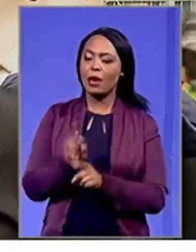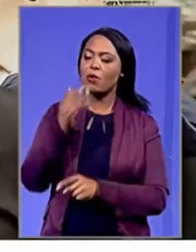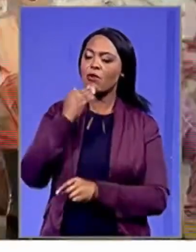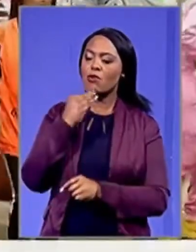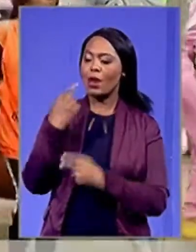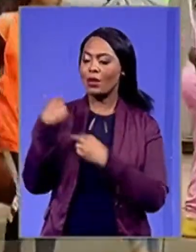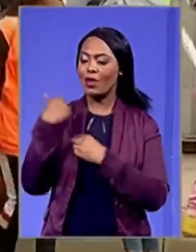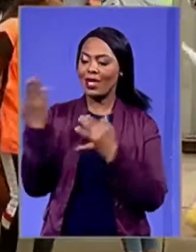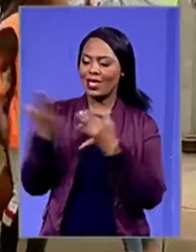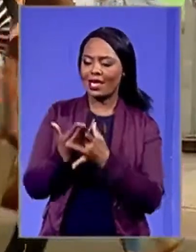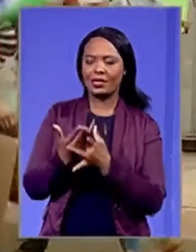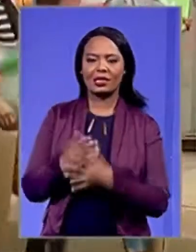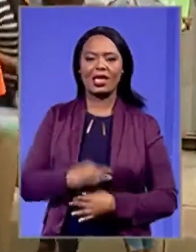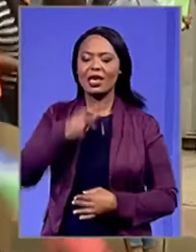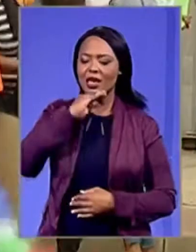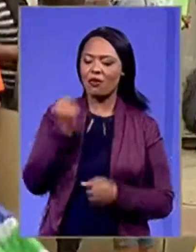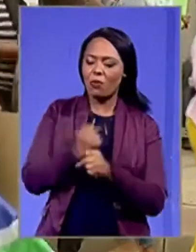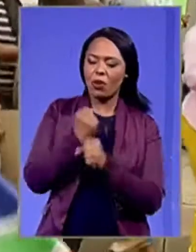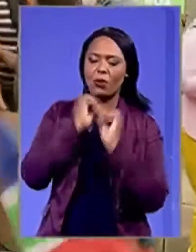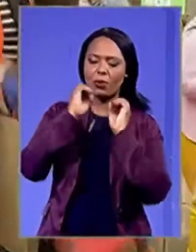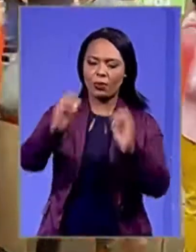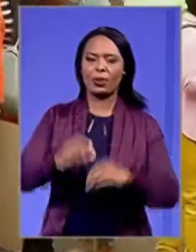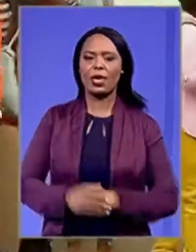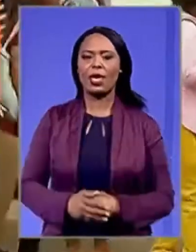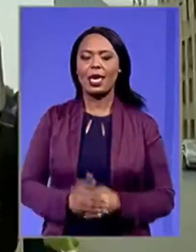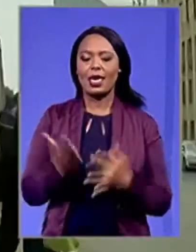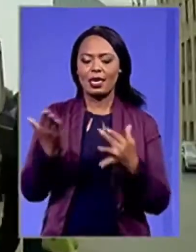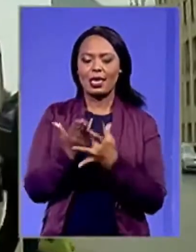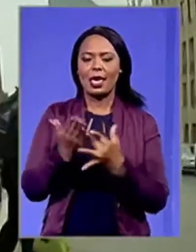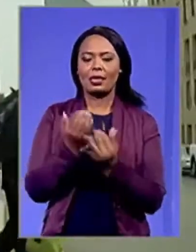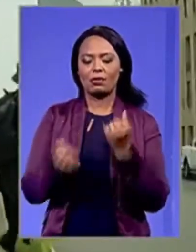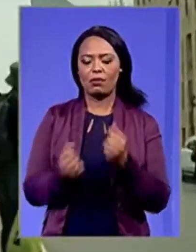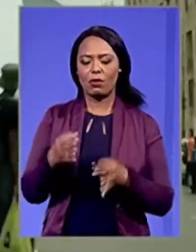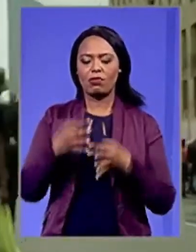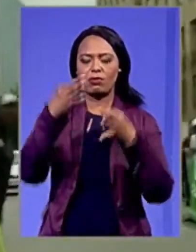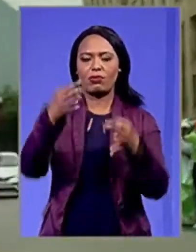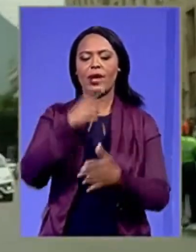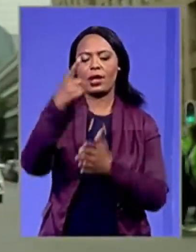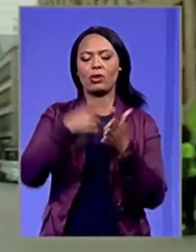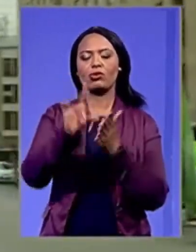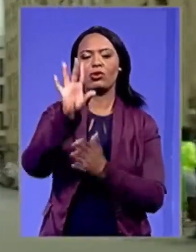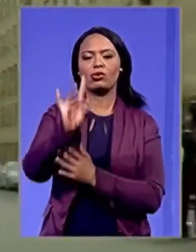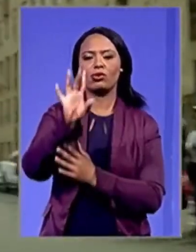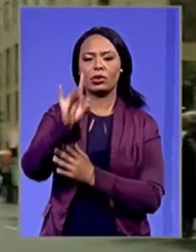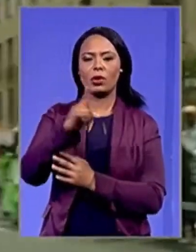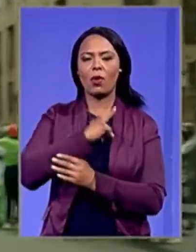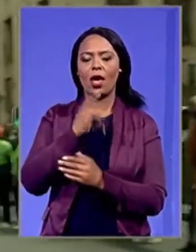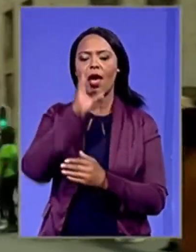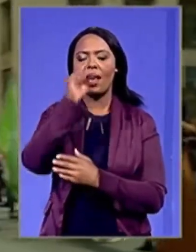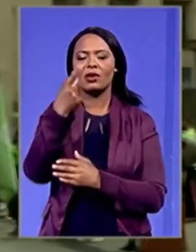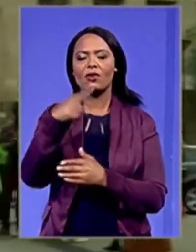doing enough. Kgetsi buseditswe morago go fitlha ka labobedi wa beke e tlang fa go tlabe go dirwa kopo